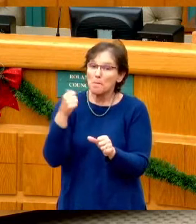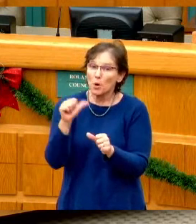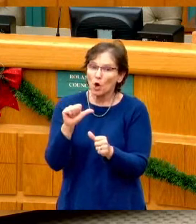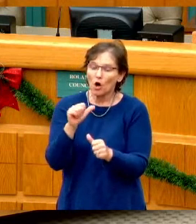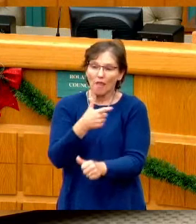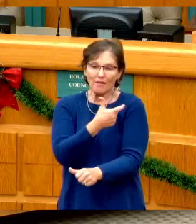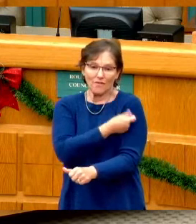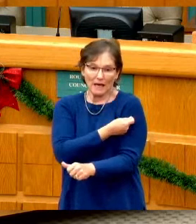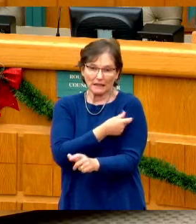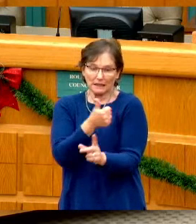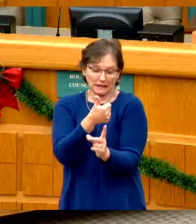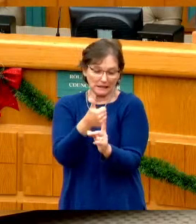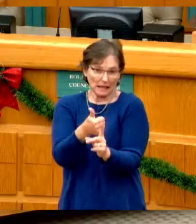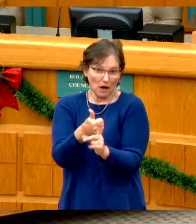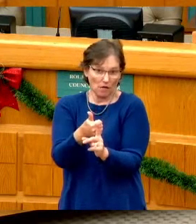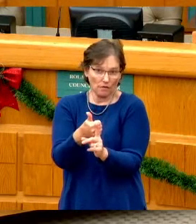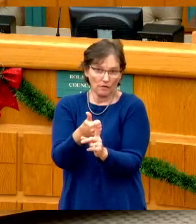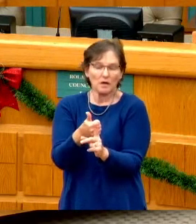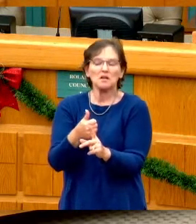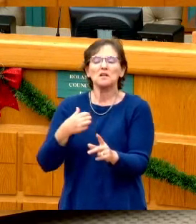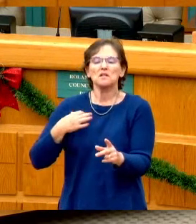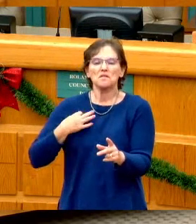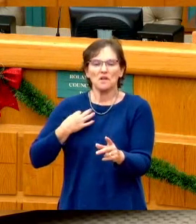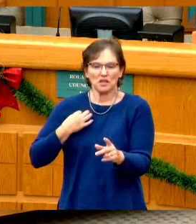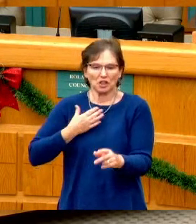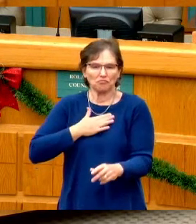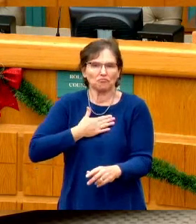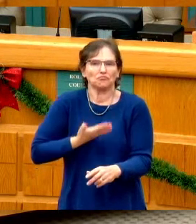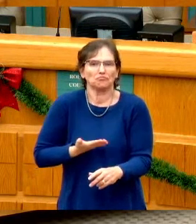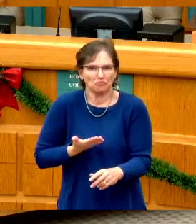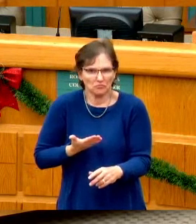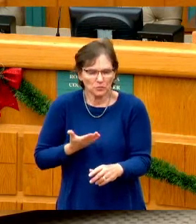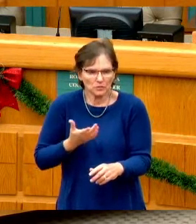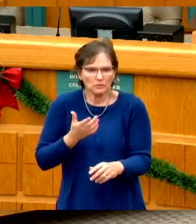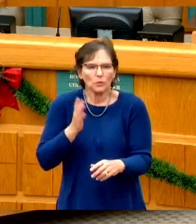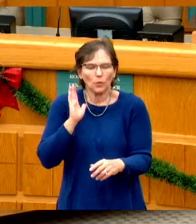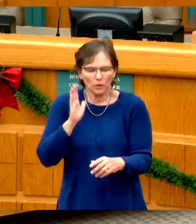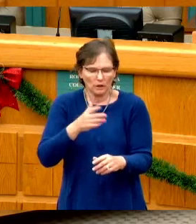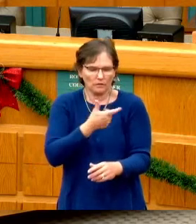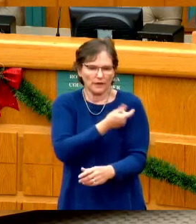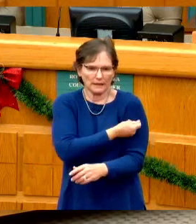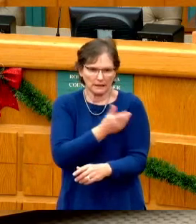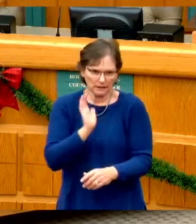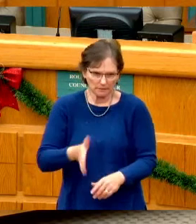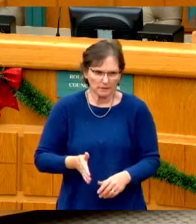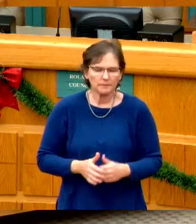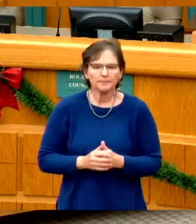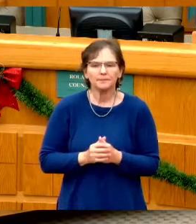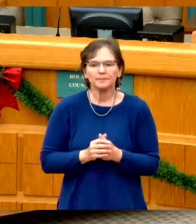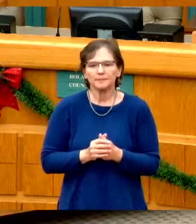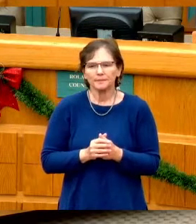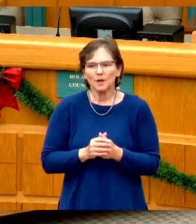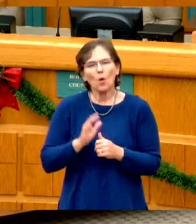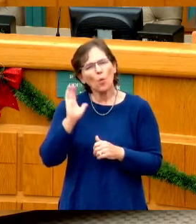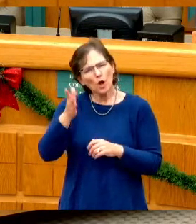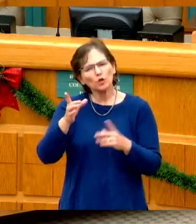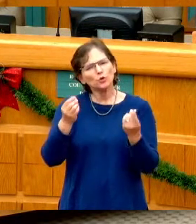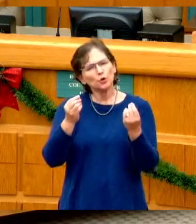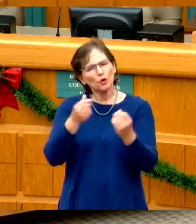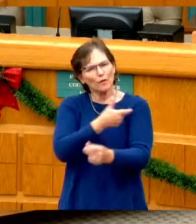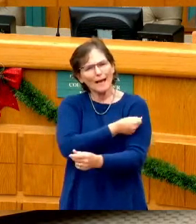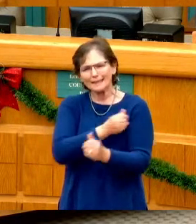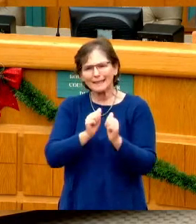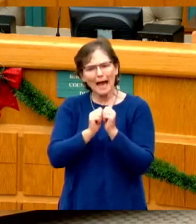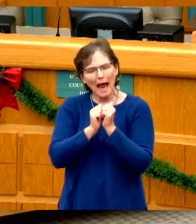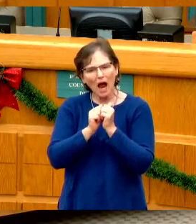be employing a drive-through mechanism similar to how we operate our COVID-19 testing drive-through. 2 of the locations